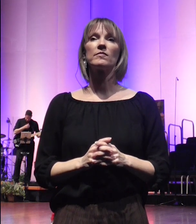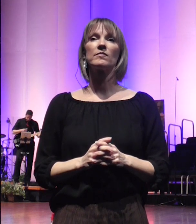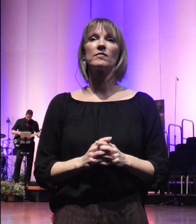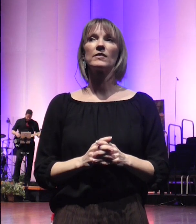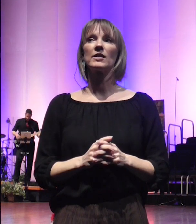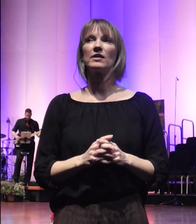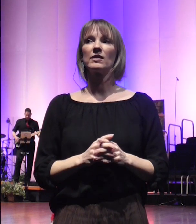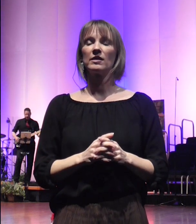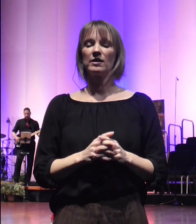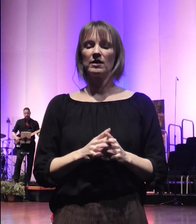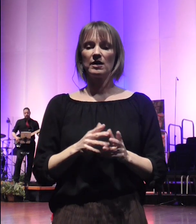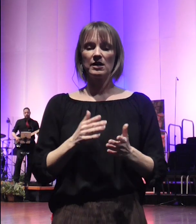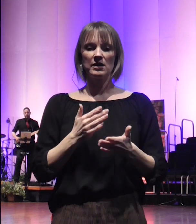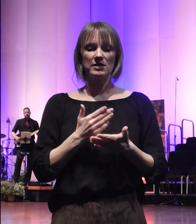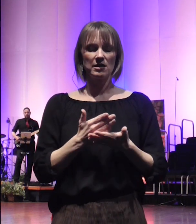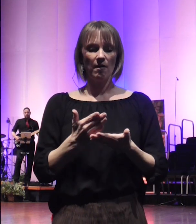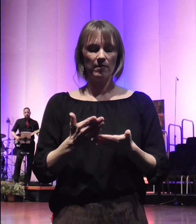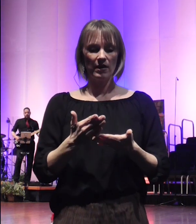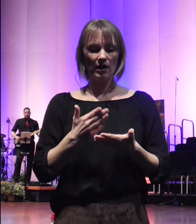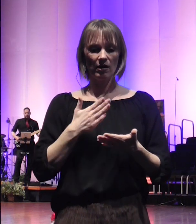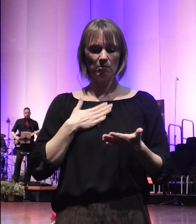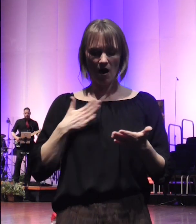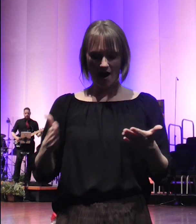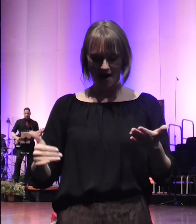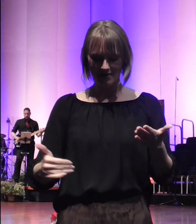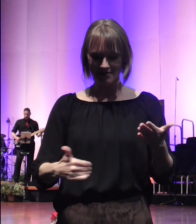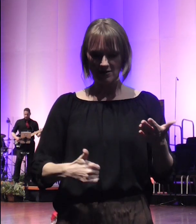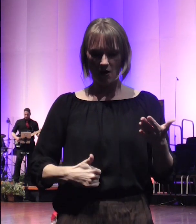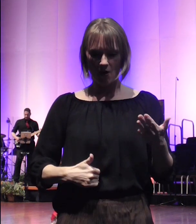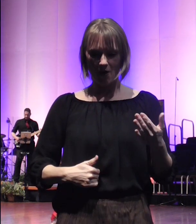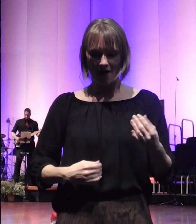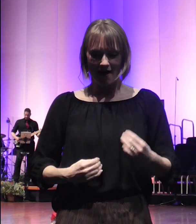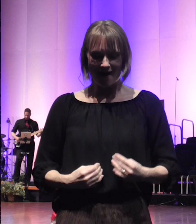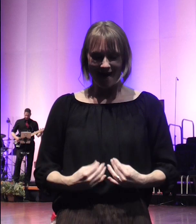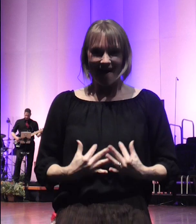Something stirs in my soul when